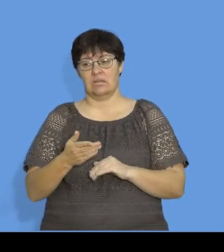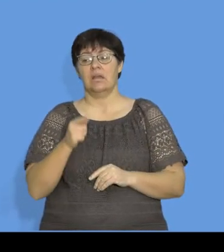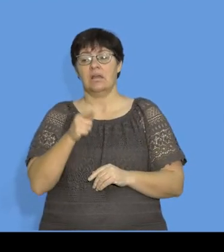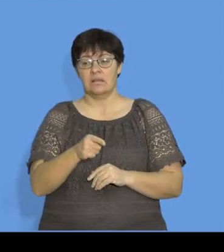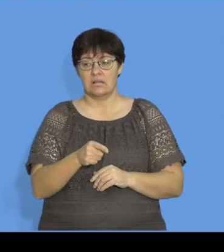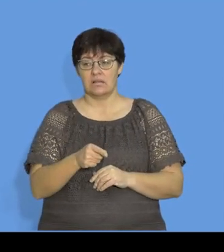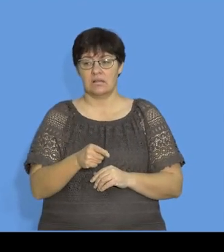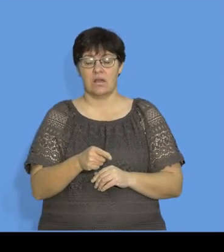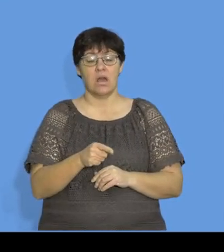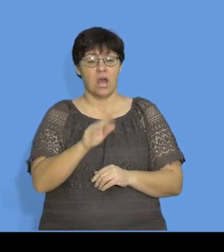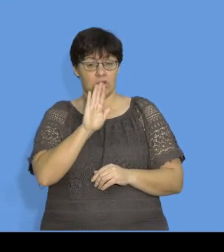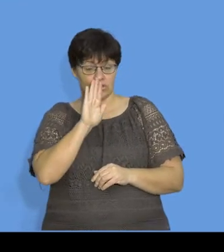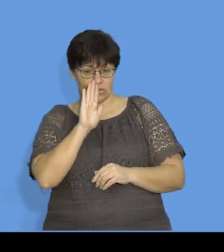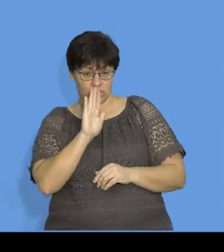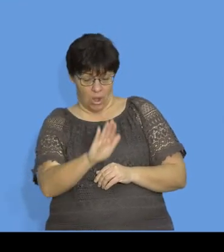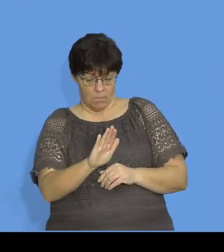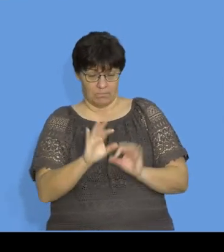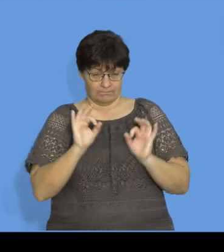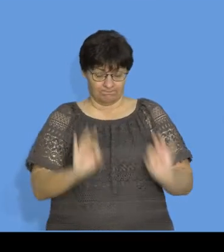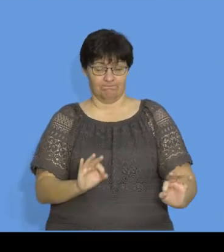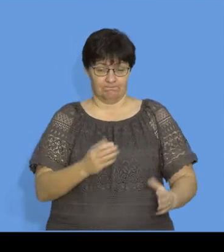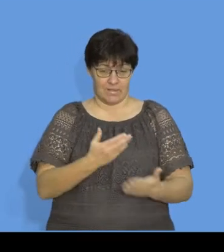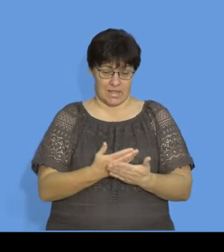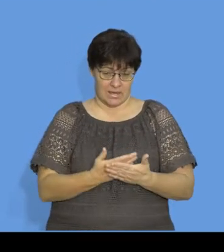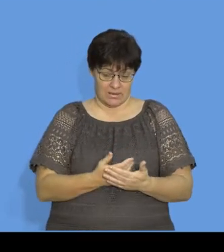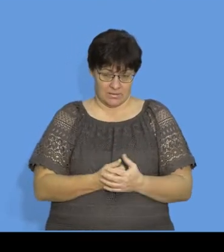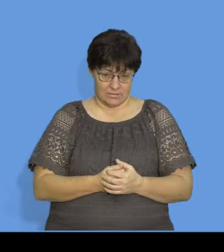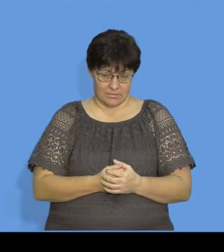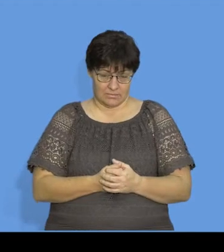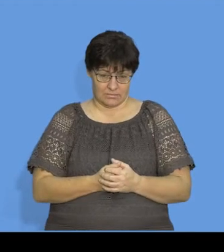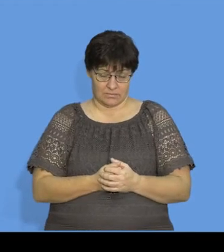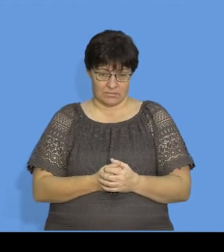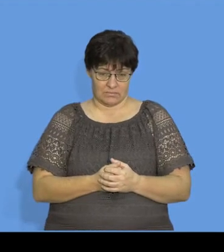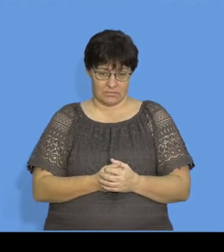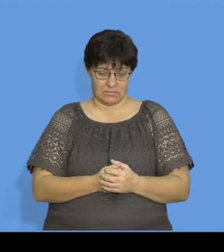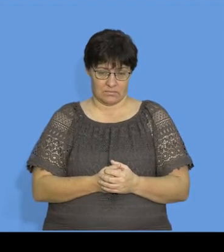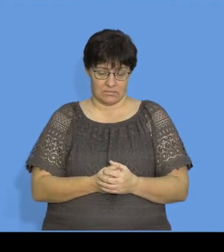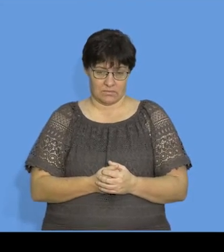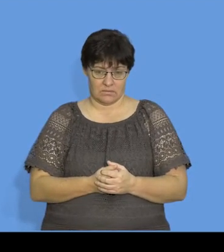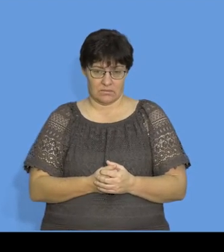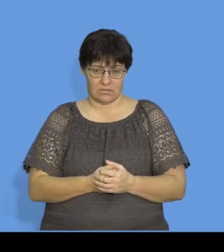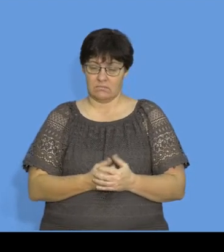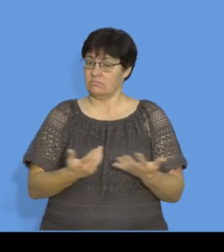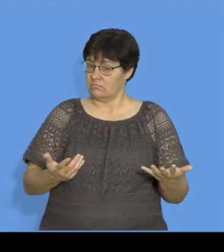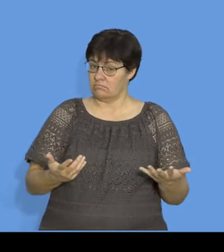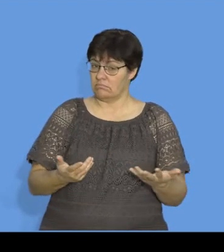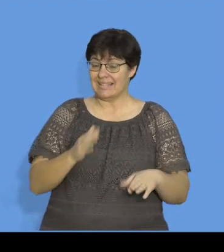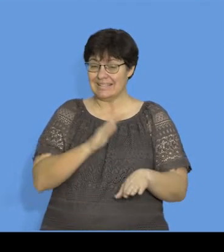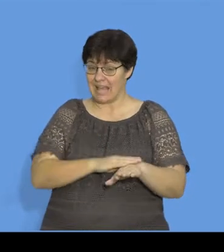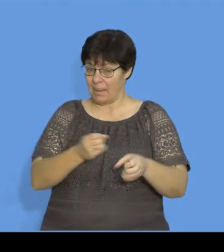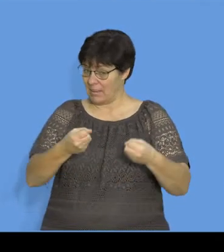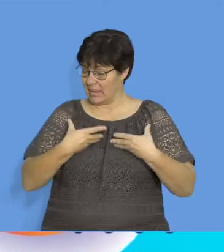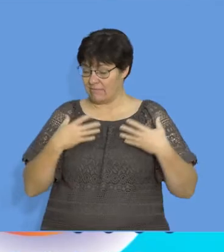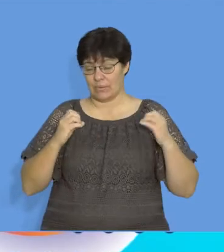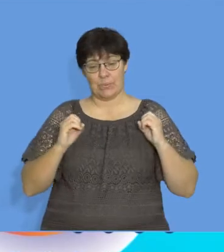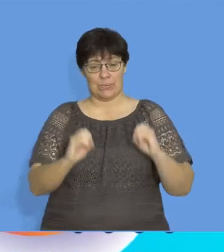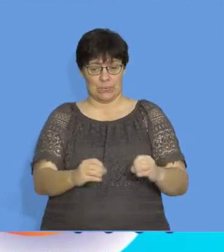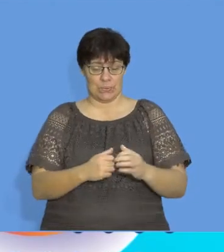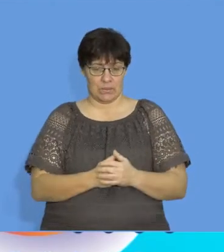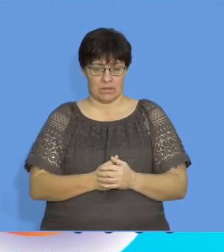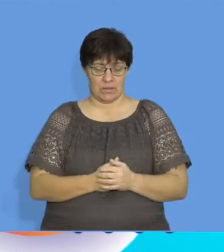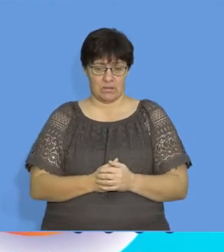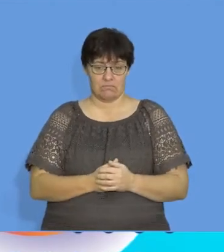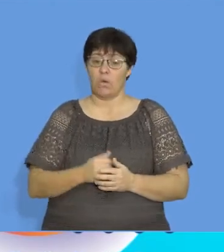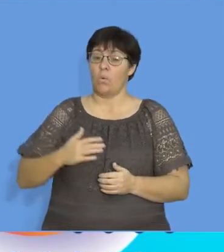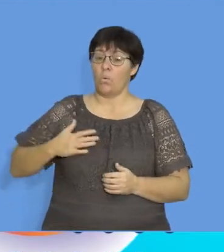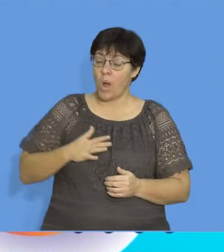if it is to stop in time. They don't give me time. They